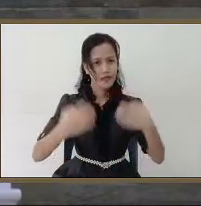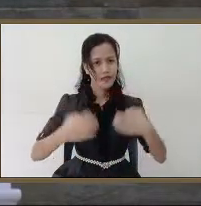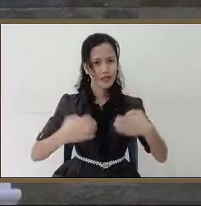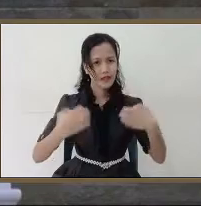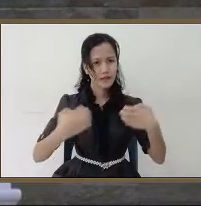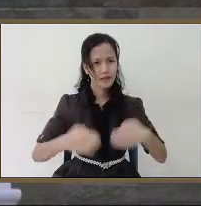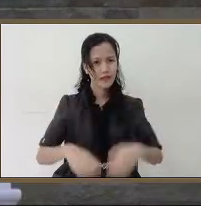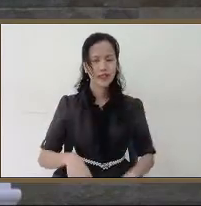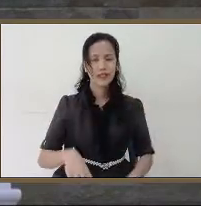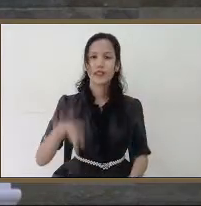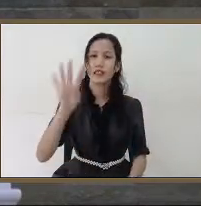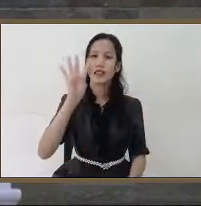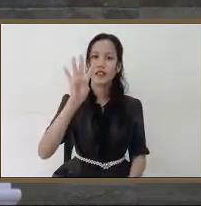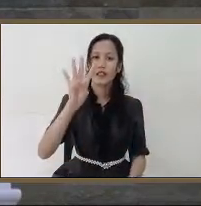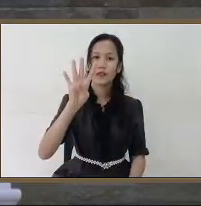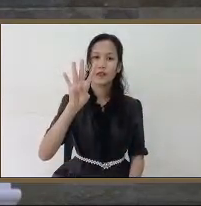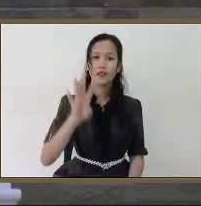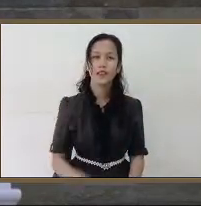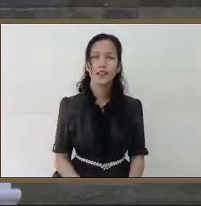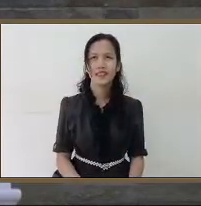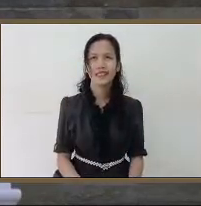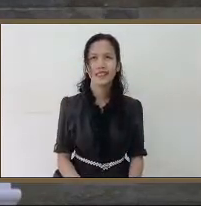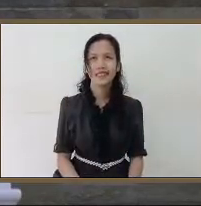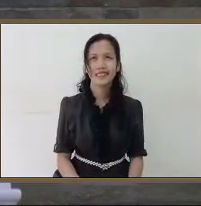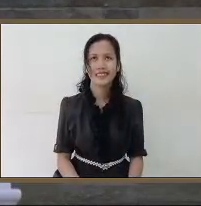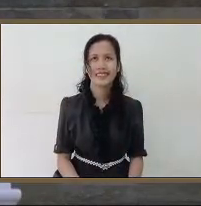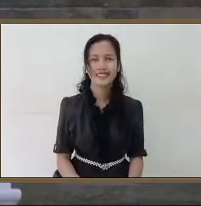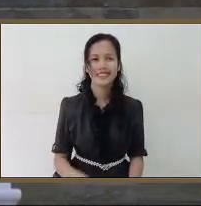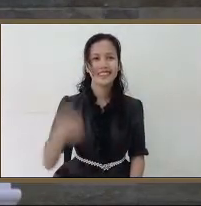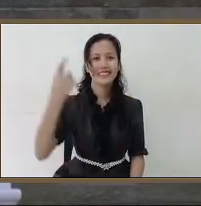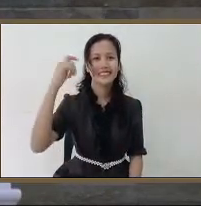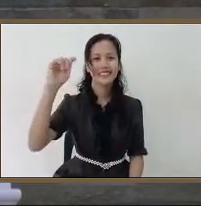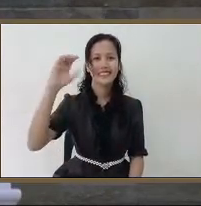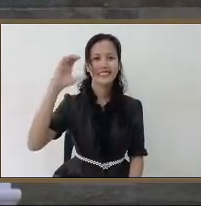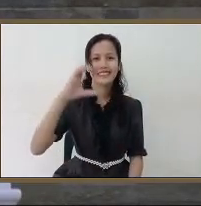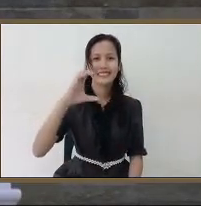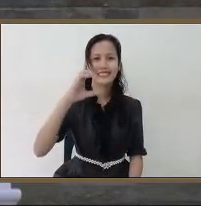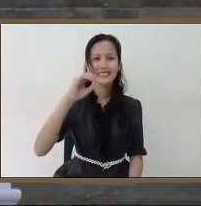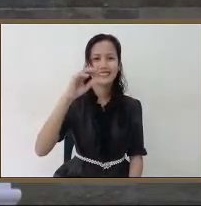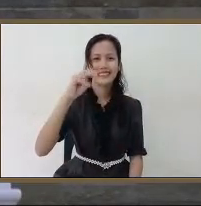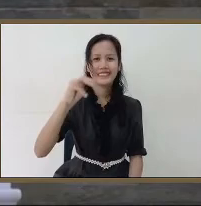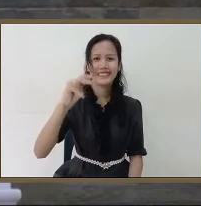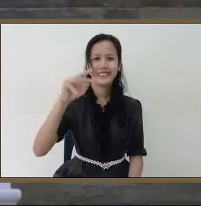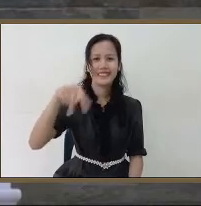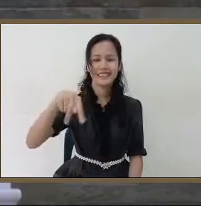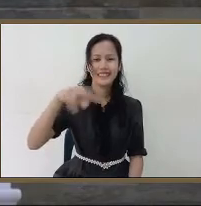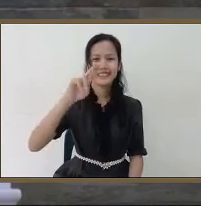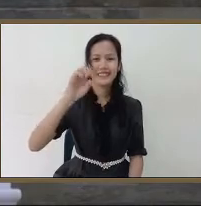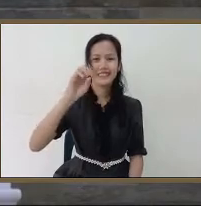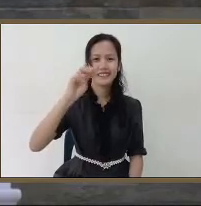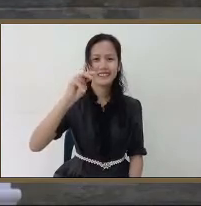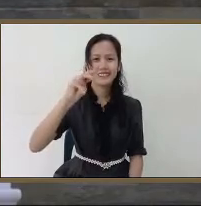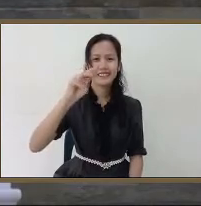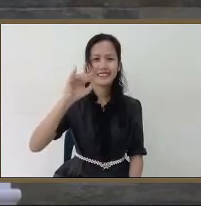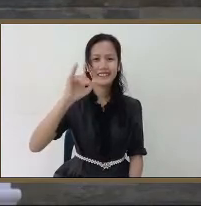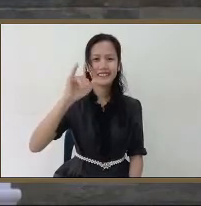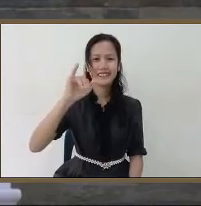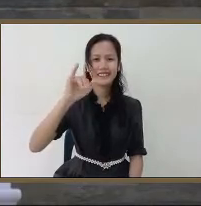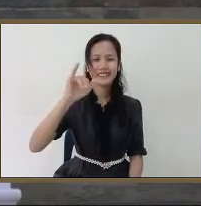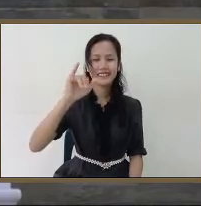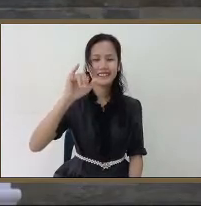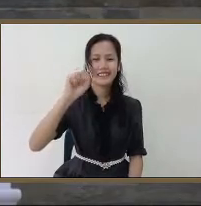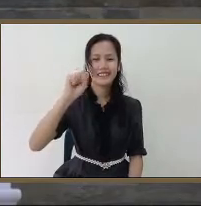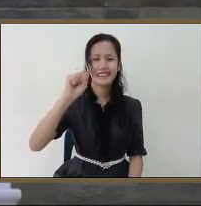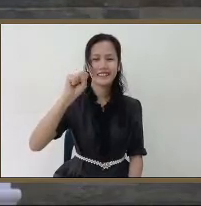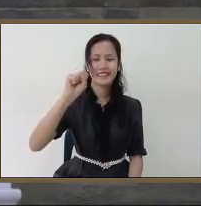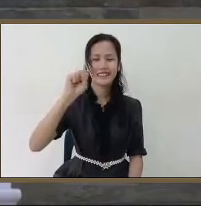the fourth is their compromise. Makikita po natin yan, their compromise. And then the last,